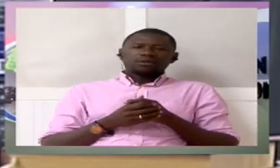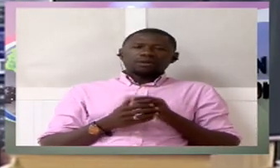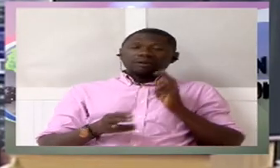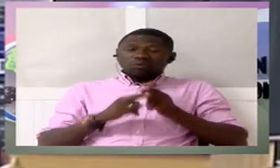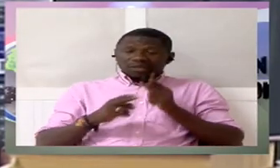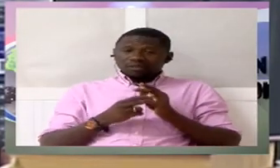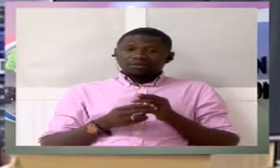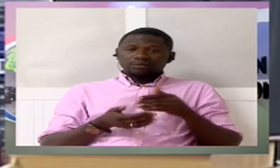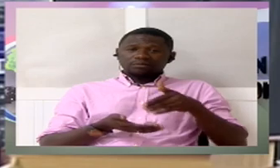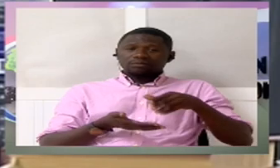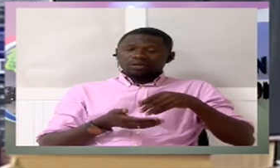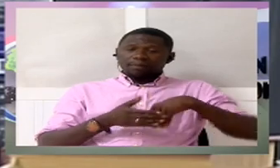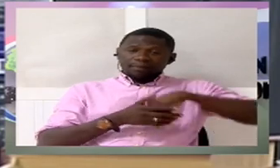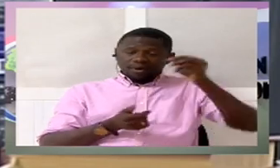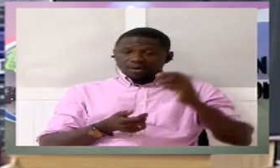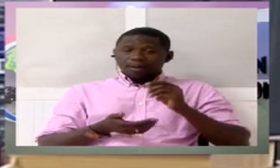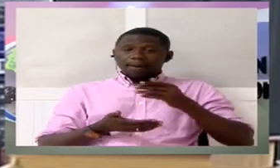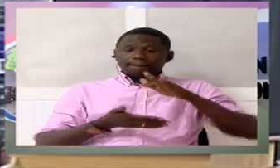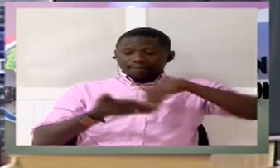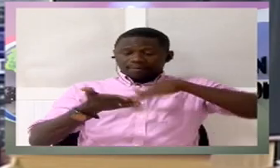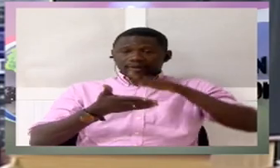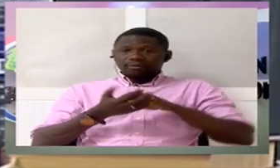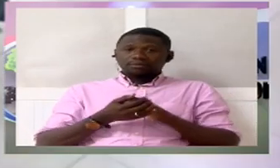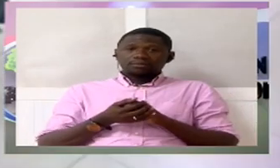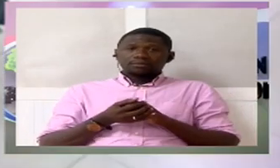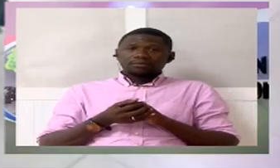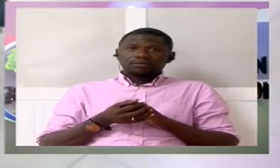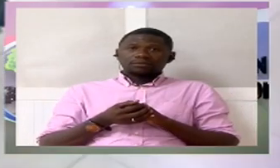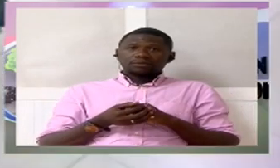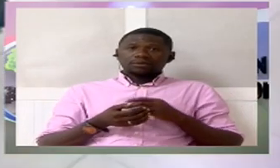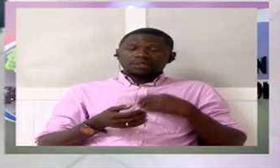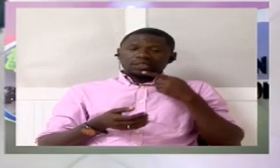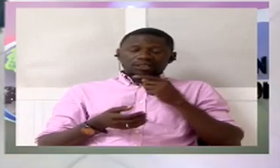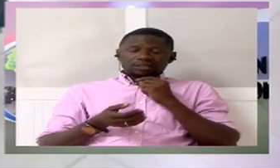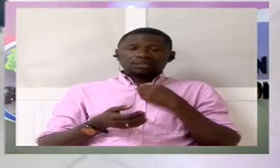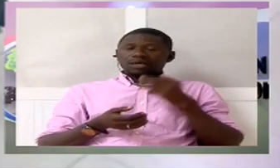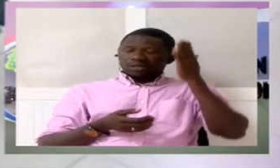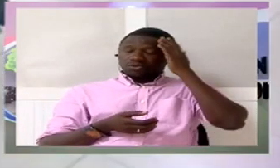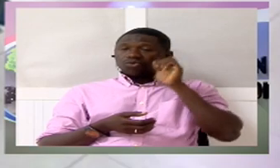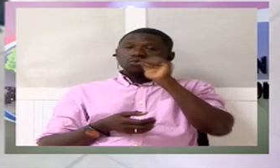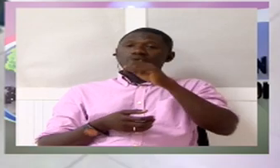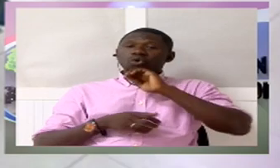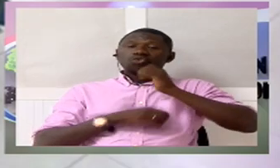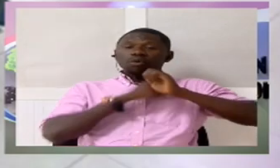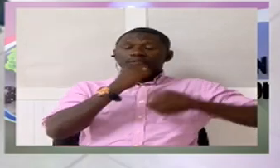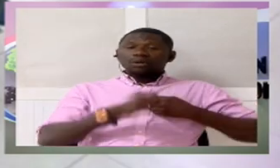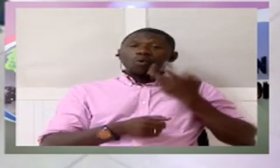Quickly, she brought out a paper. I knew your husband when I was 18 years old. She said to me, "I knew your husband when I